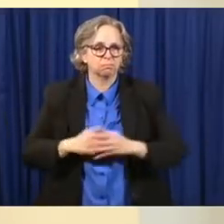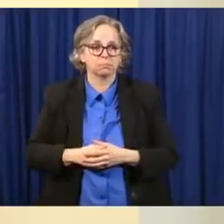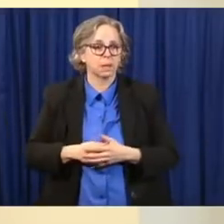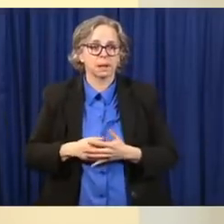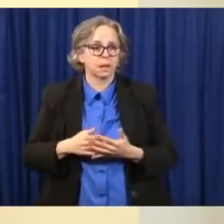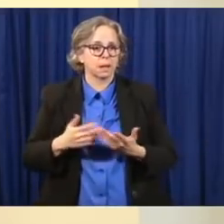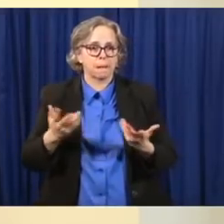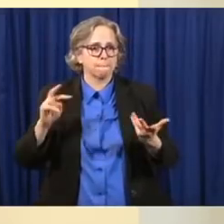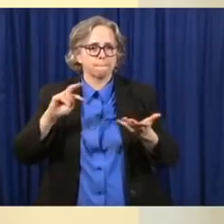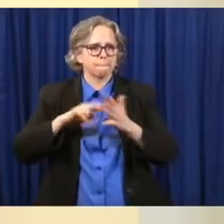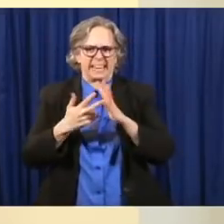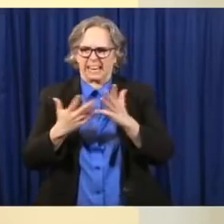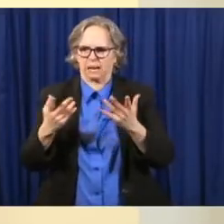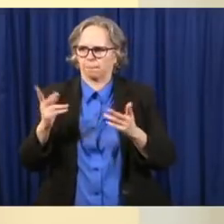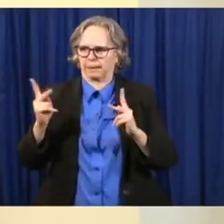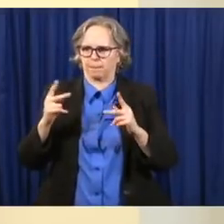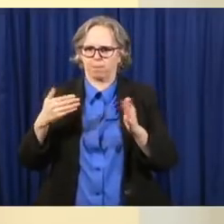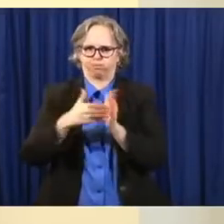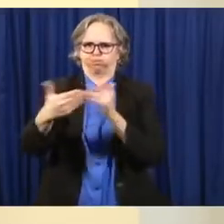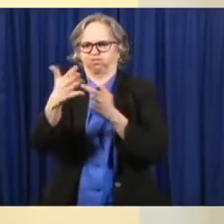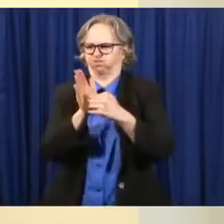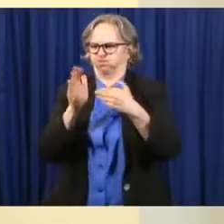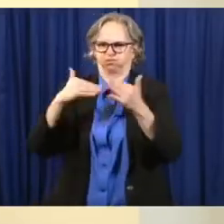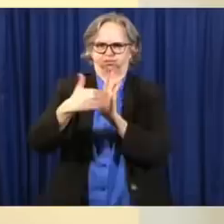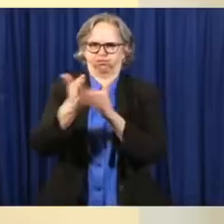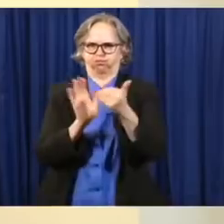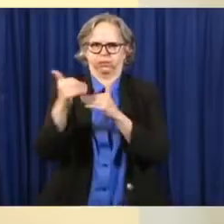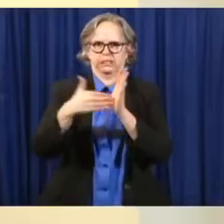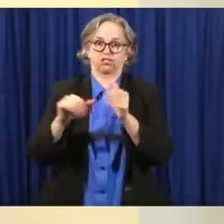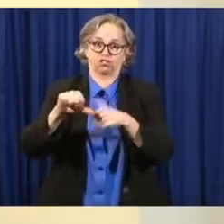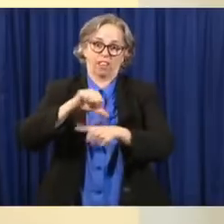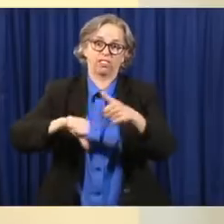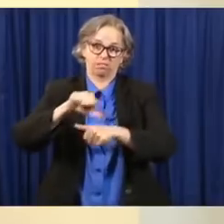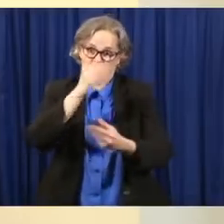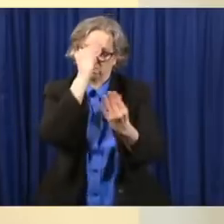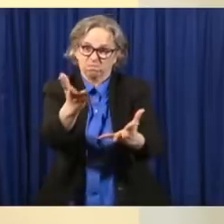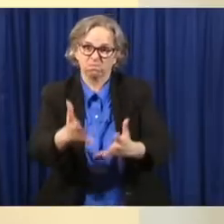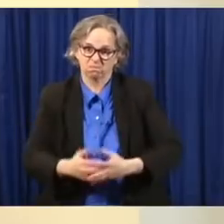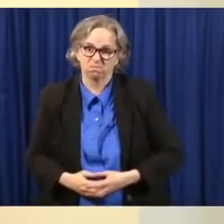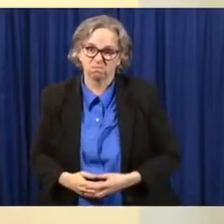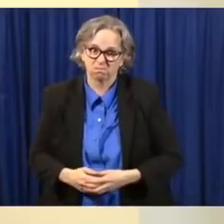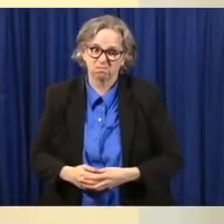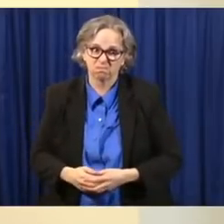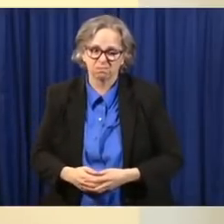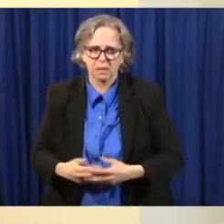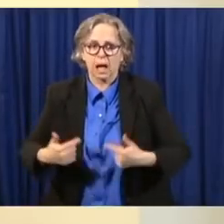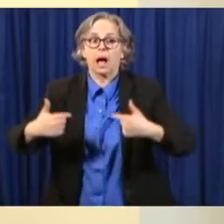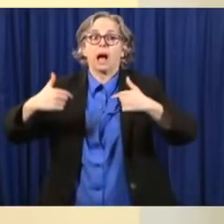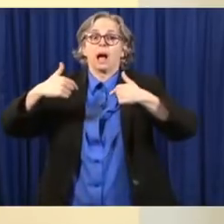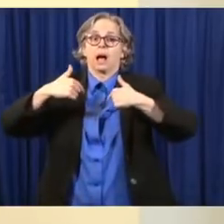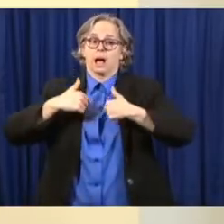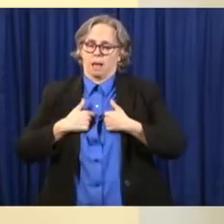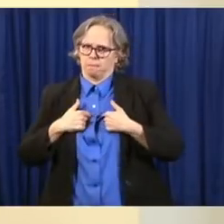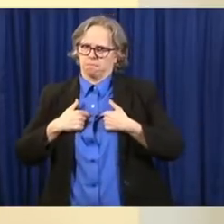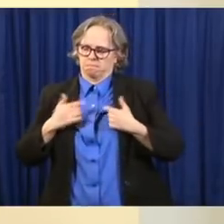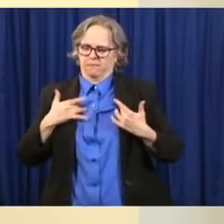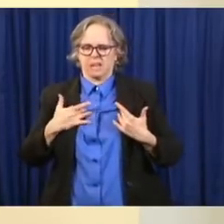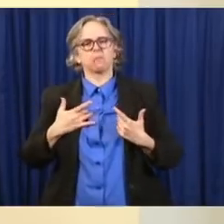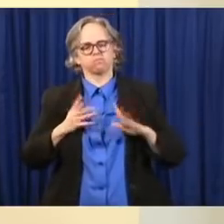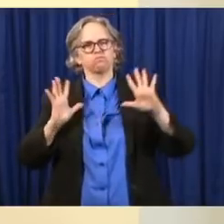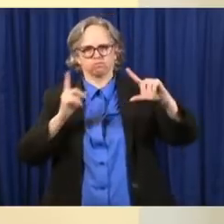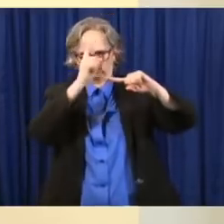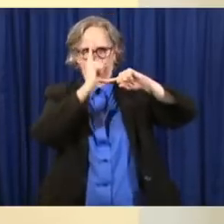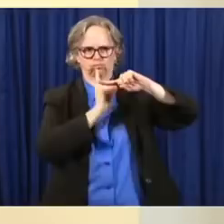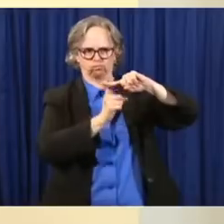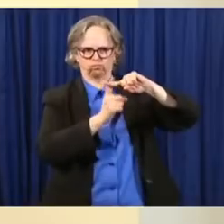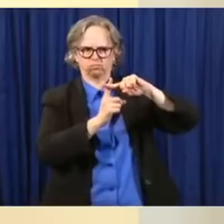And so it's very, very important. I am very optimistic that we have the grit and resiliency